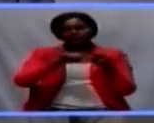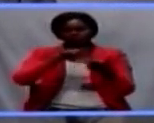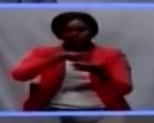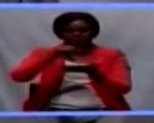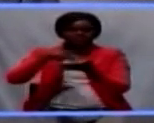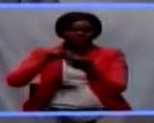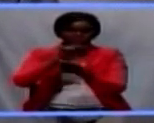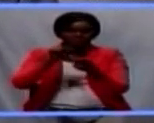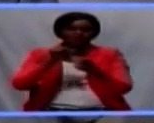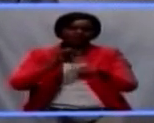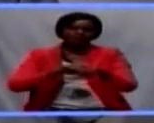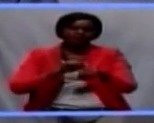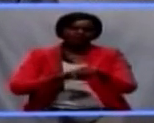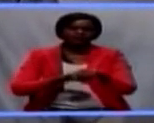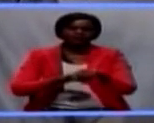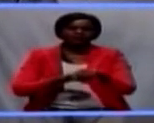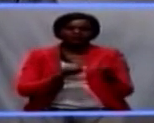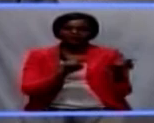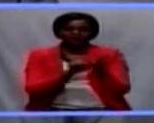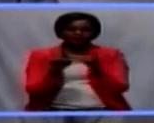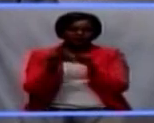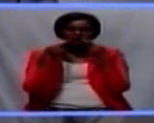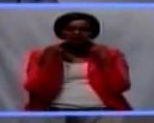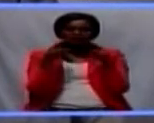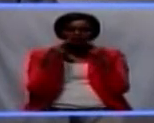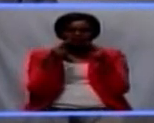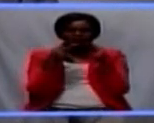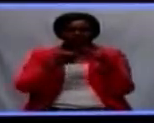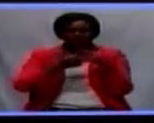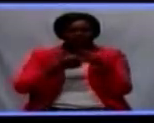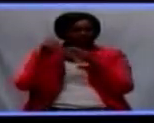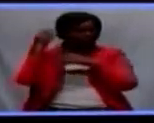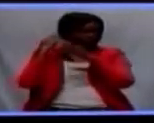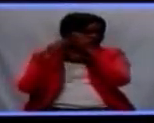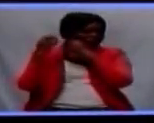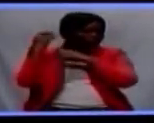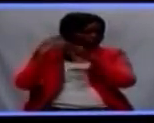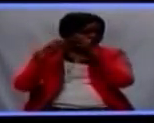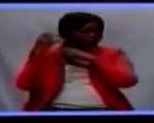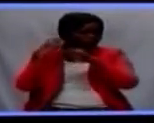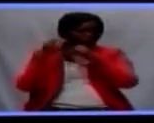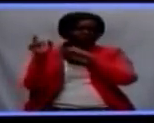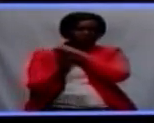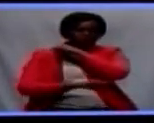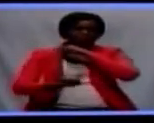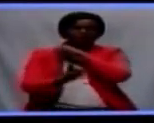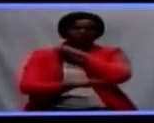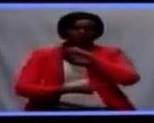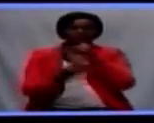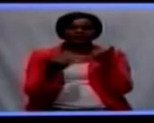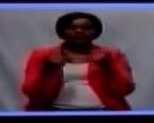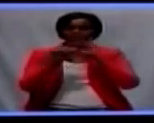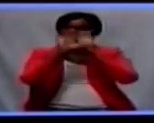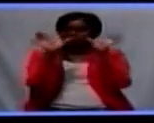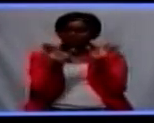time. And as a result of that, they started accumulating the interest and penalties. Now, clearly, that